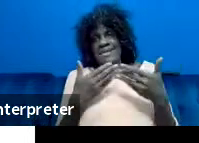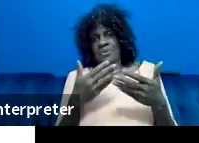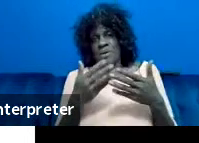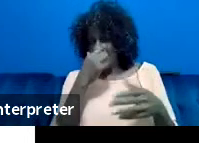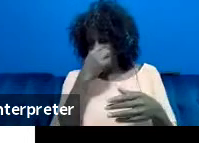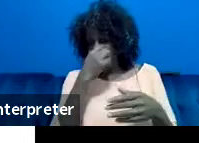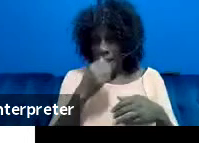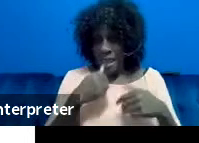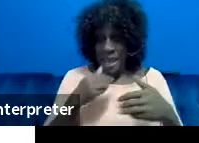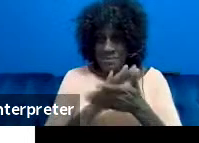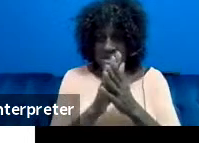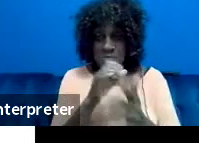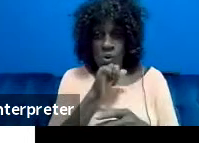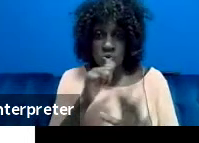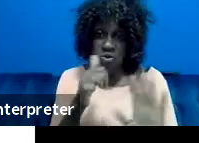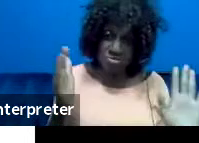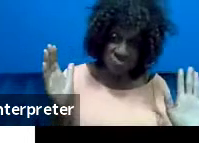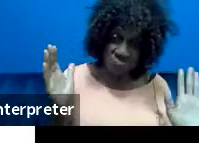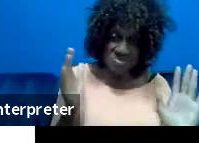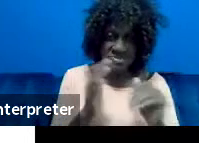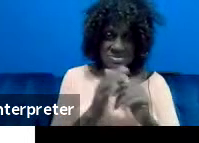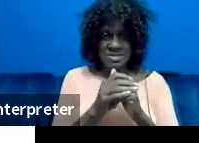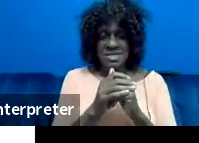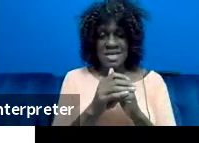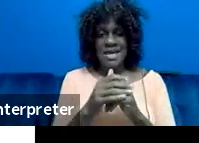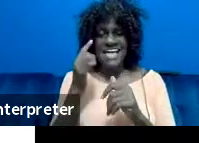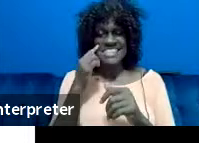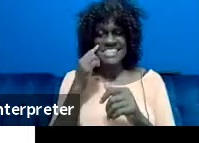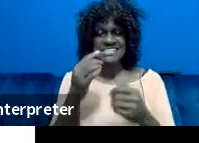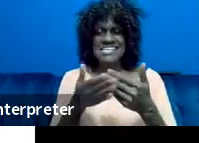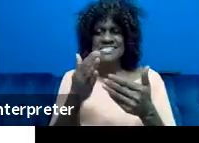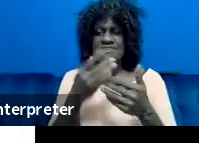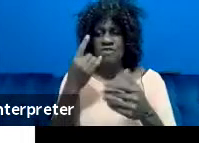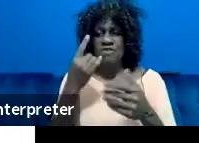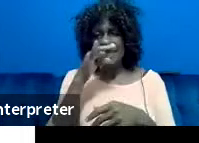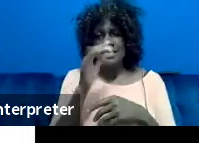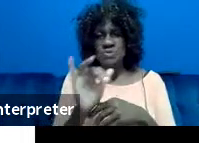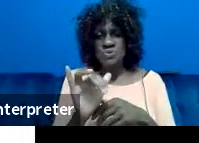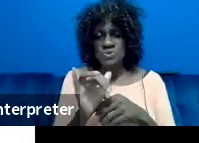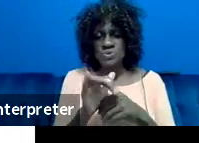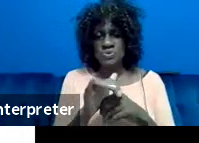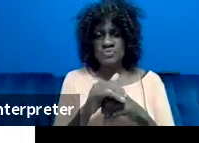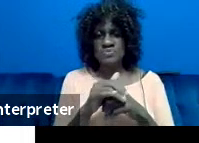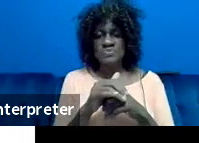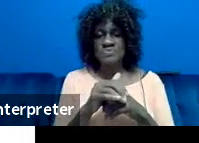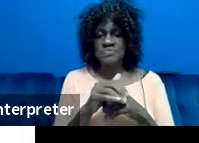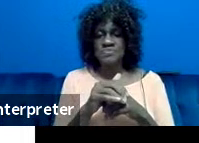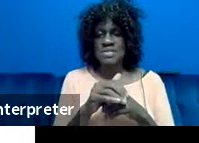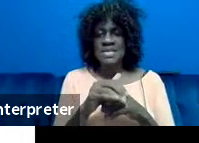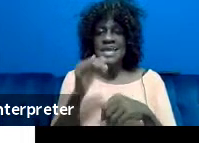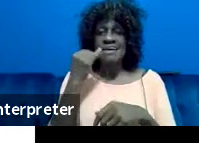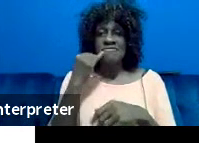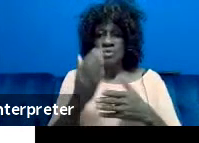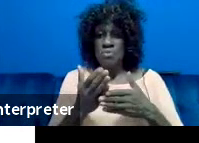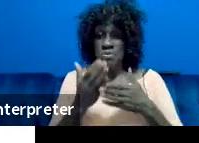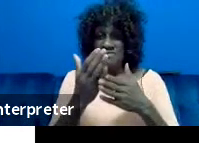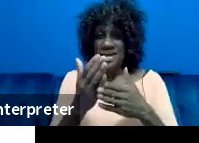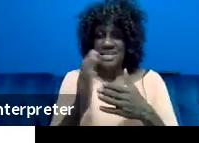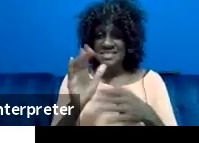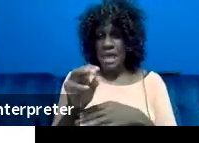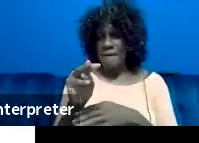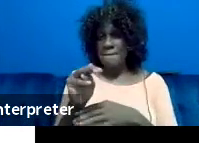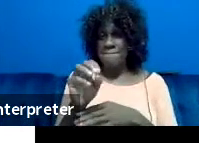get older. But I just think it's easier for kids too. But if you're providing that